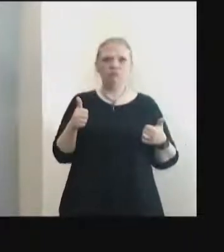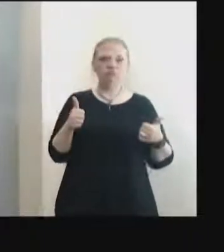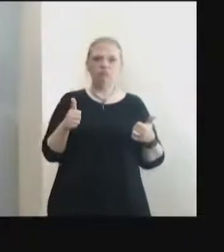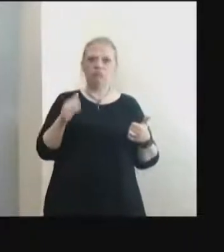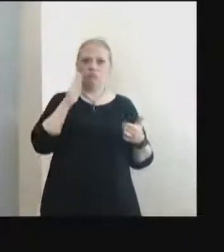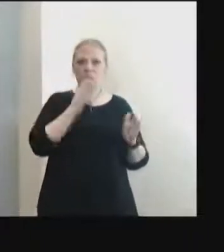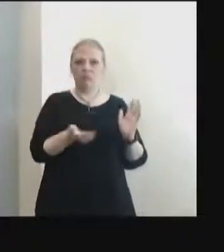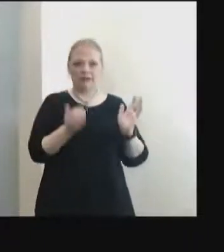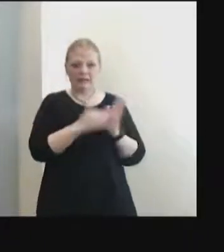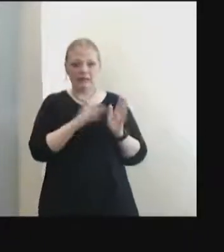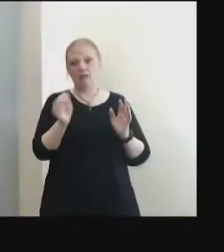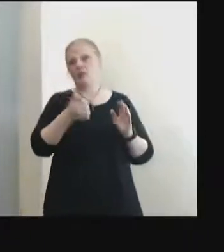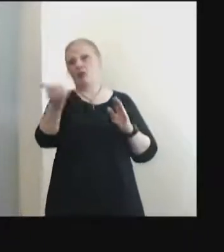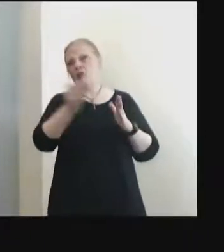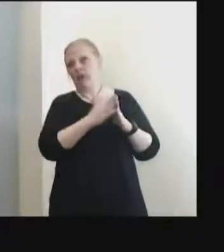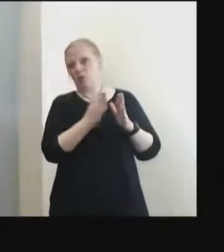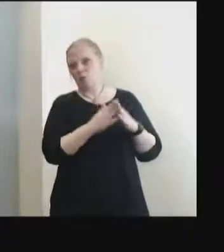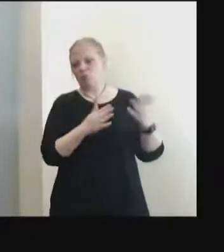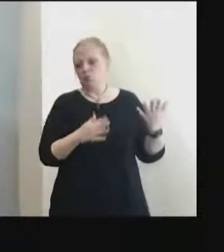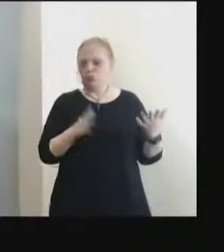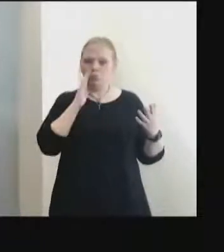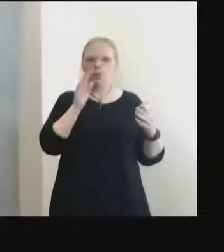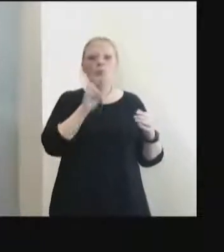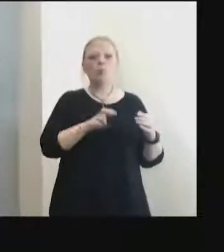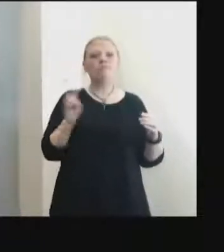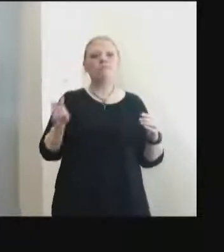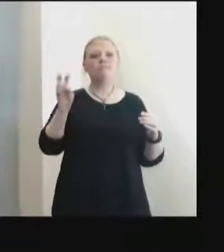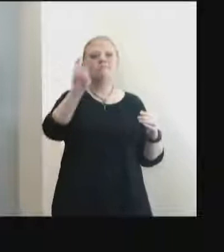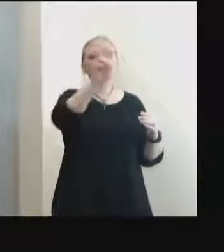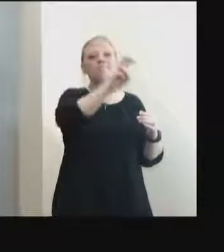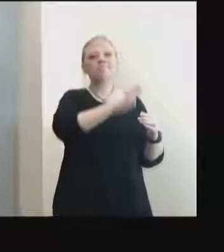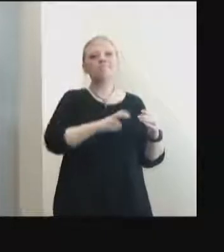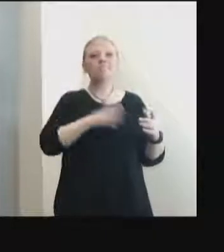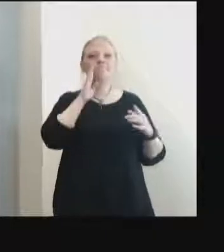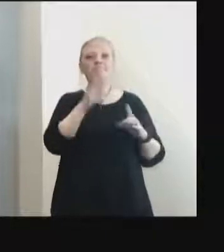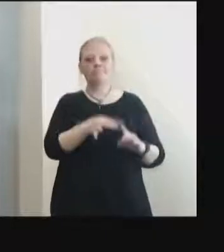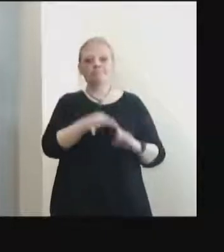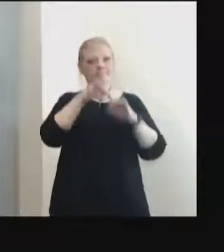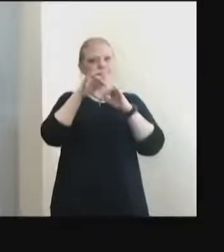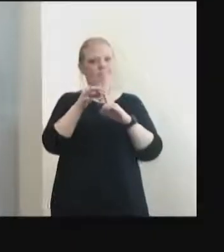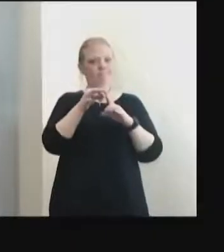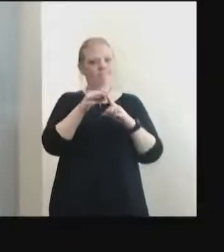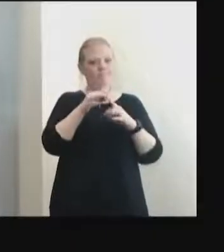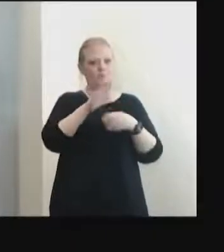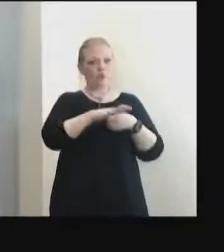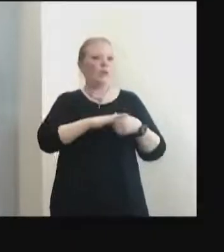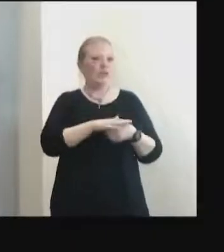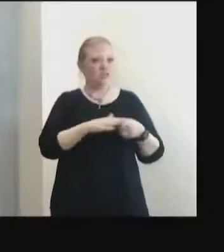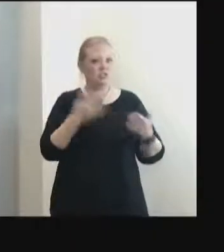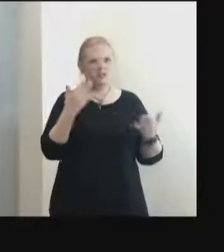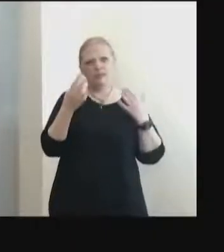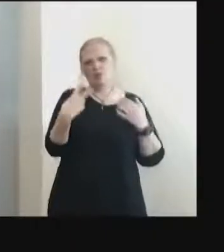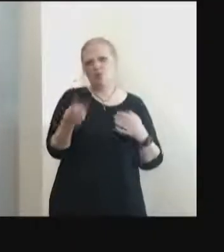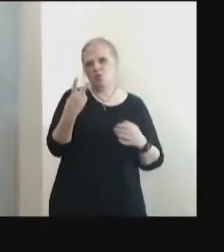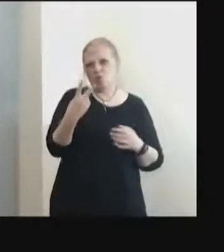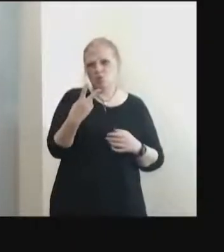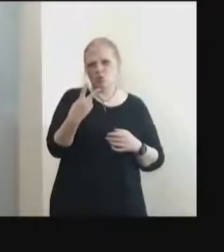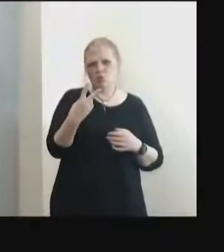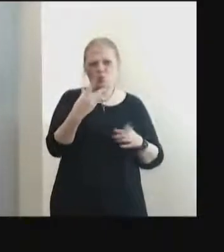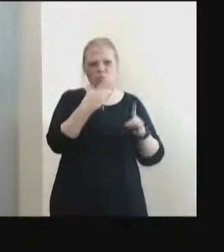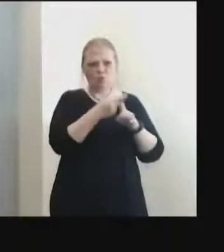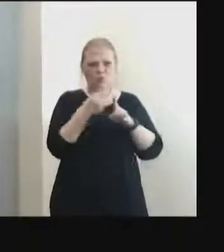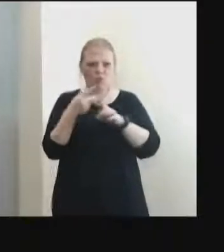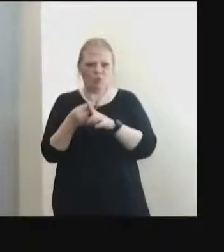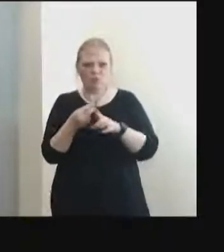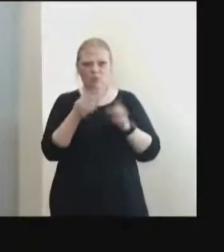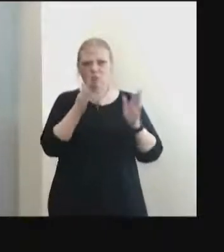doing another one in another town. So we're going to be moving them around. We're going to have specialized locations where we only have maybe 2 vaccinators instead of 7